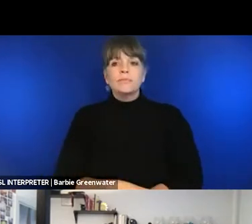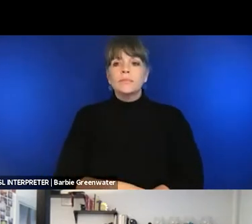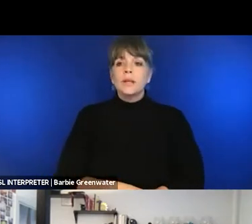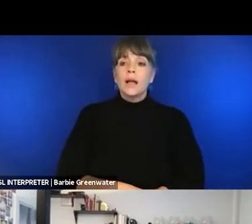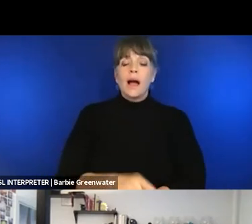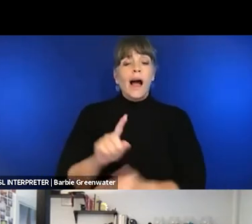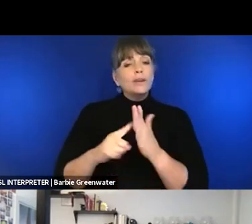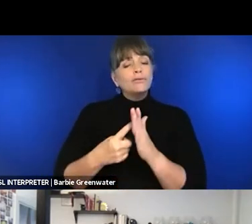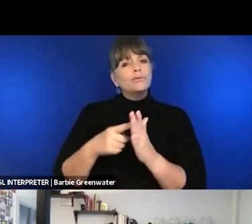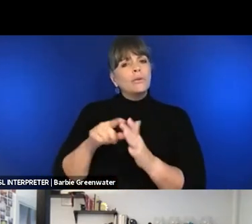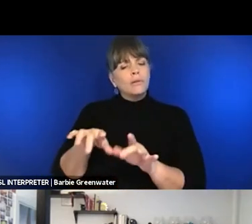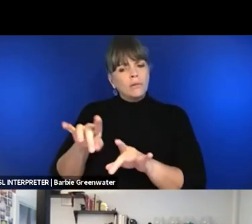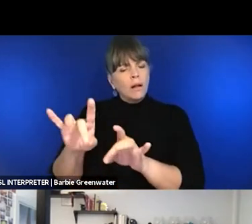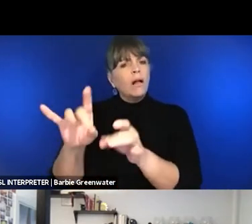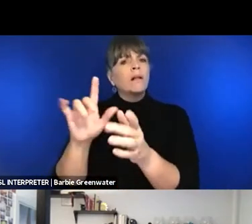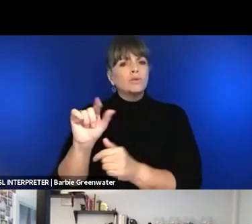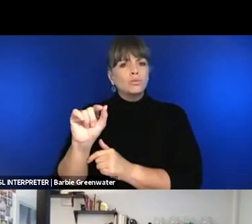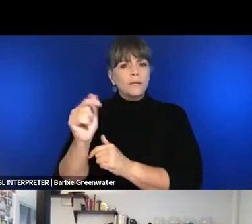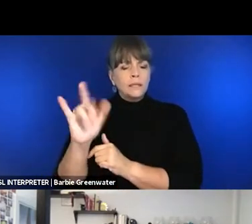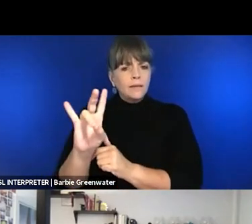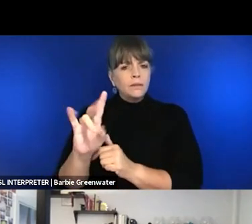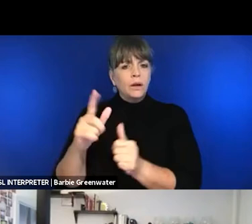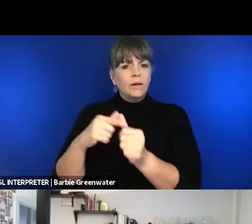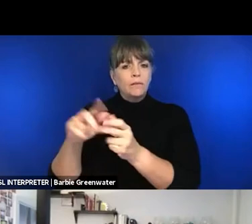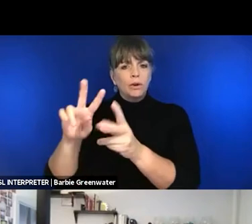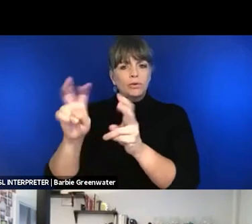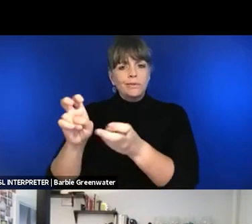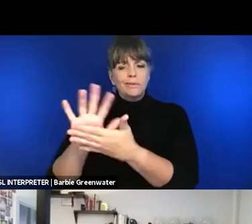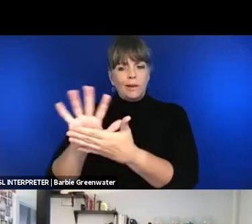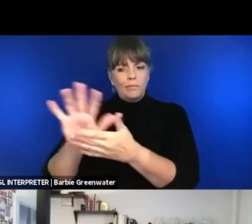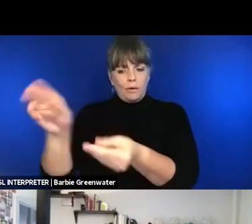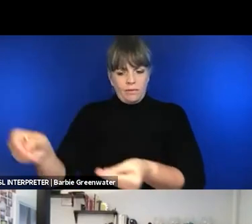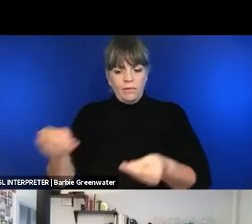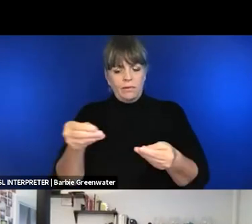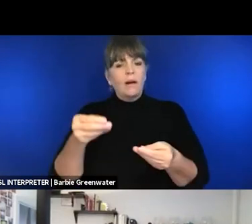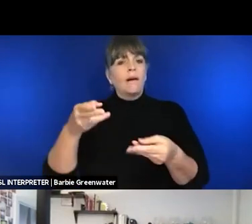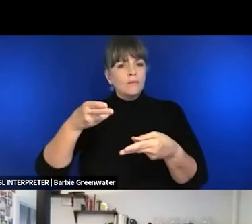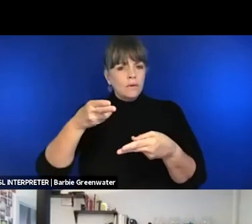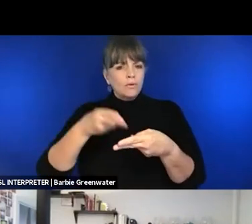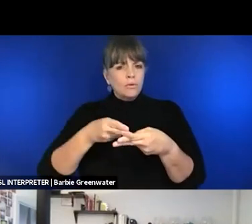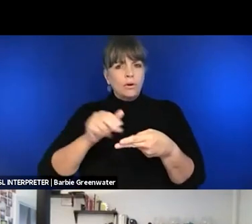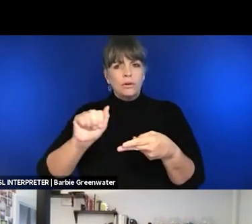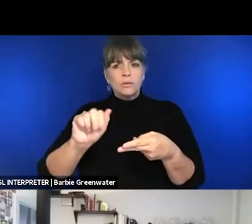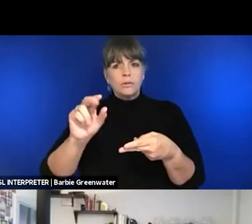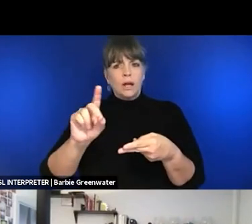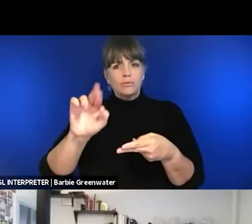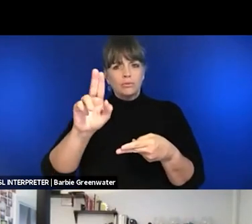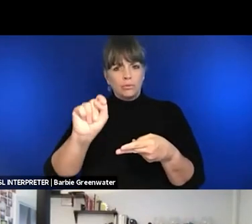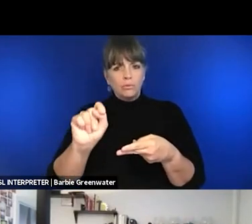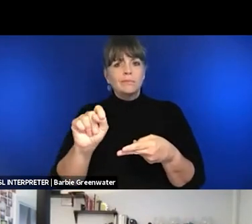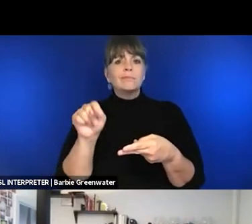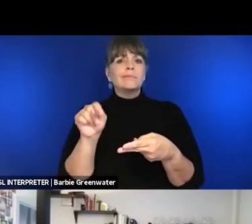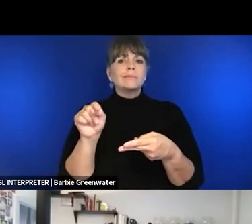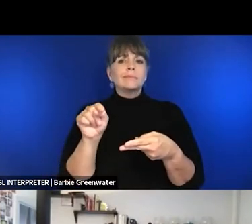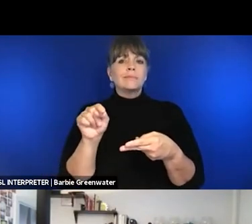2017 when we received our first audio described title called The Delt, which is a great documentary that I recommend